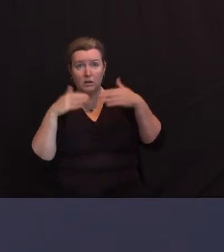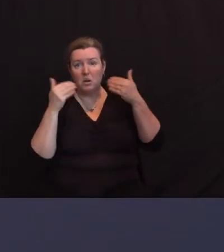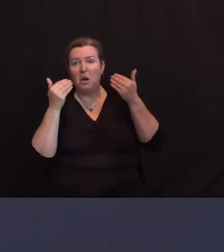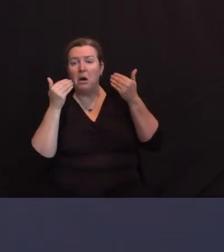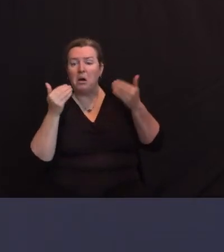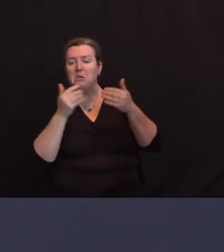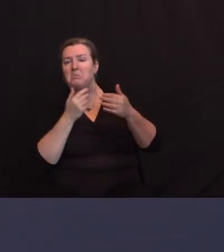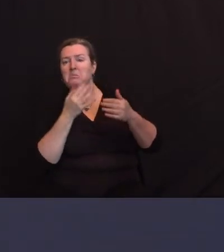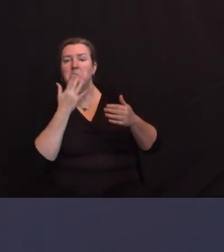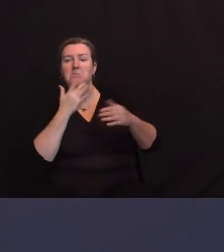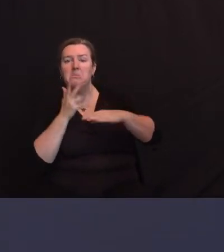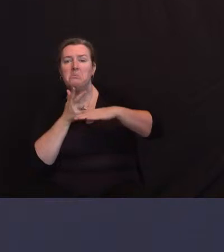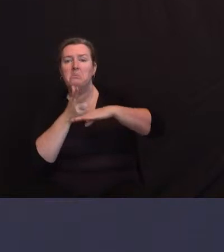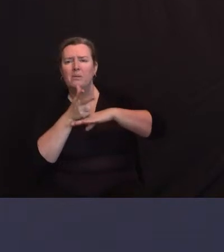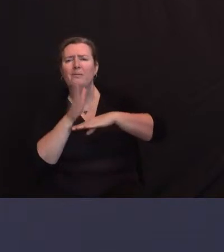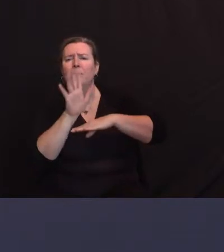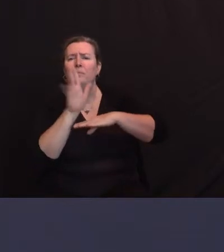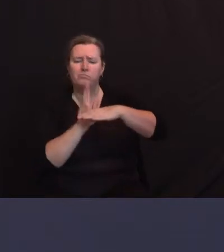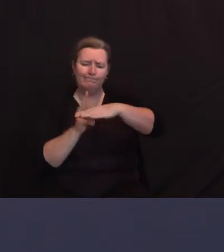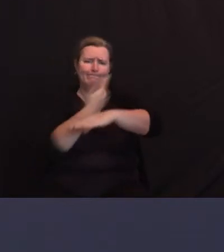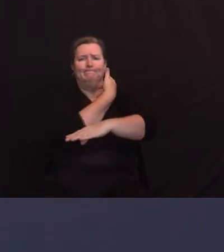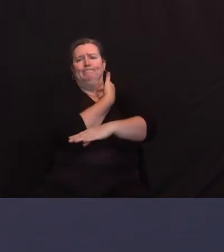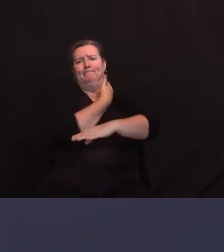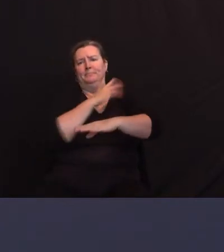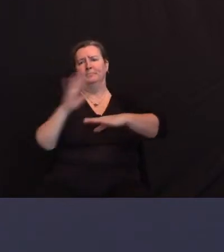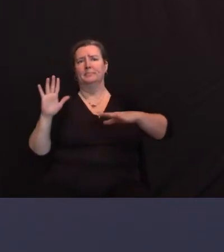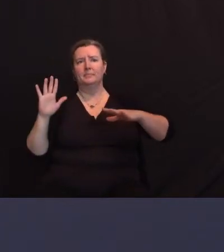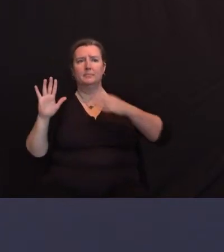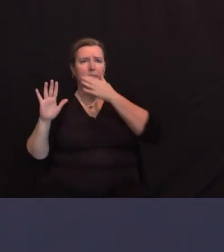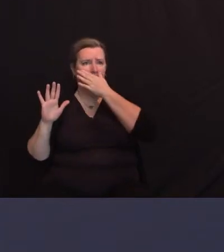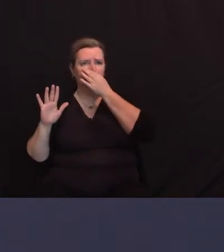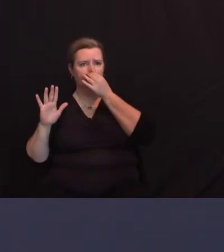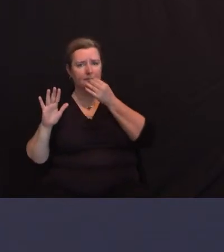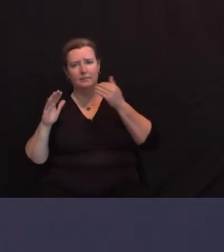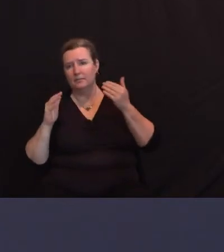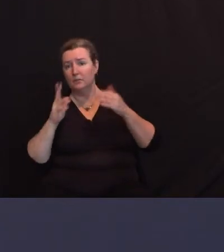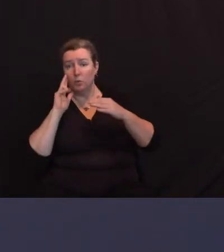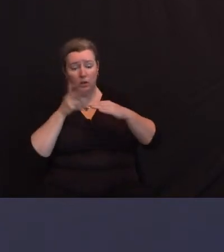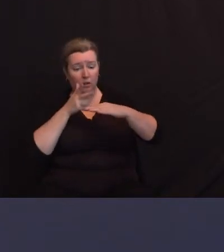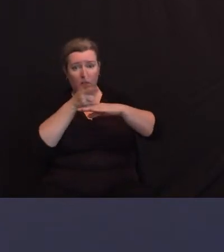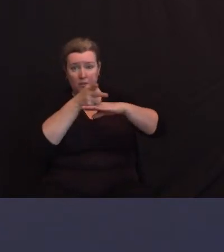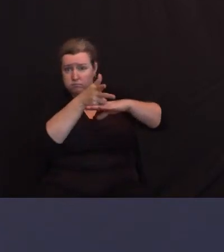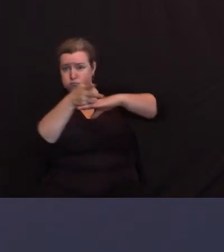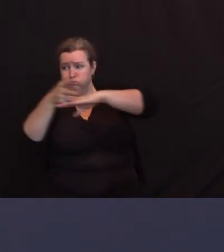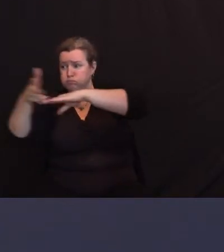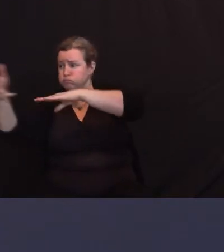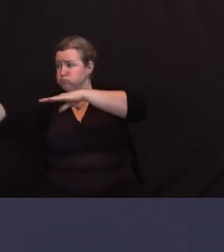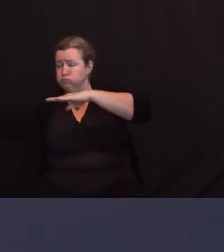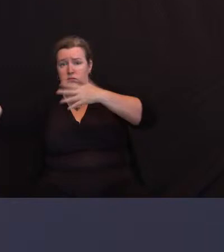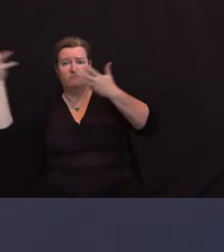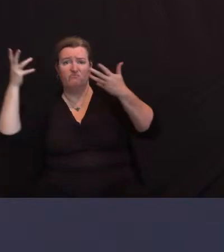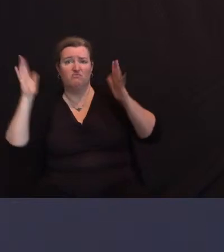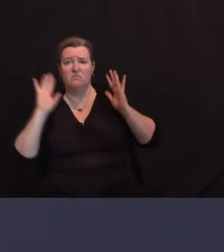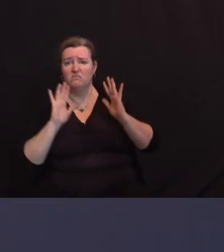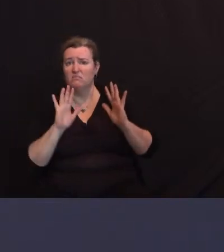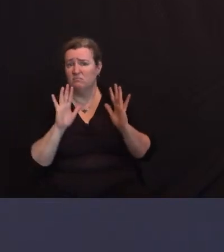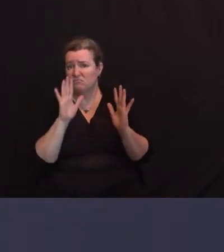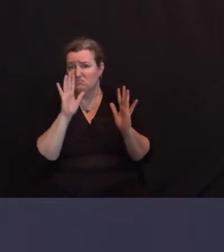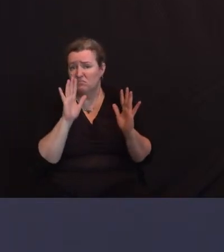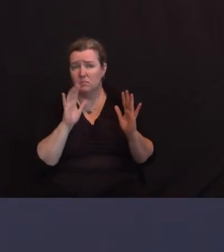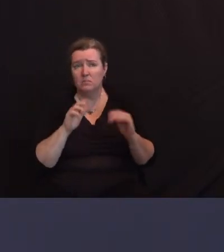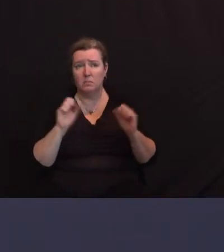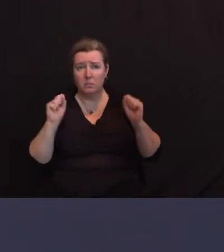is sometimes doesn't seem until you're knee deep in it. So but we stand ready to assist